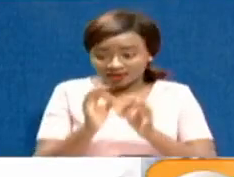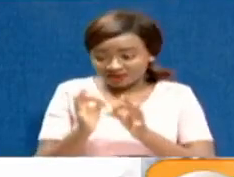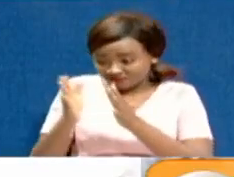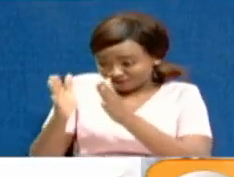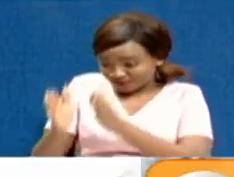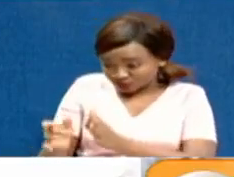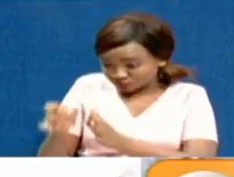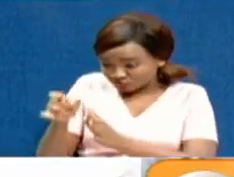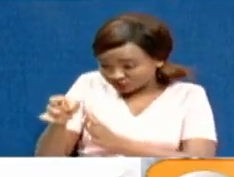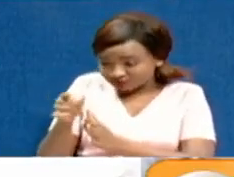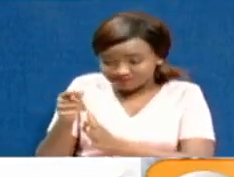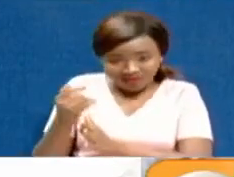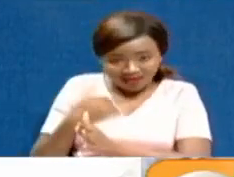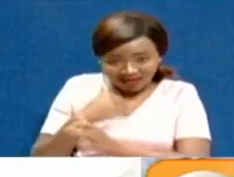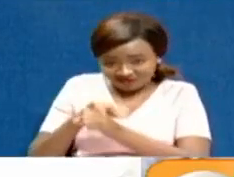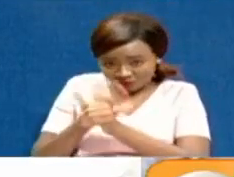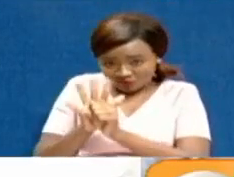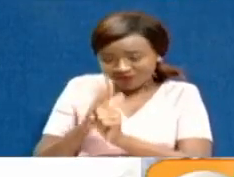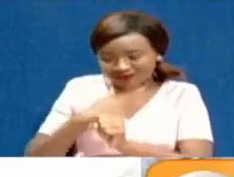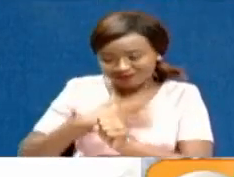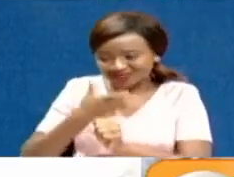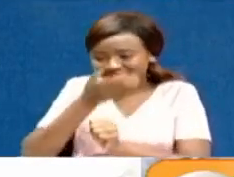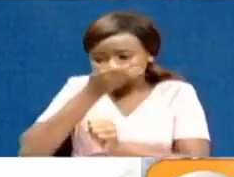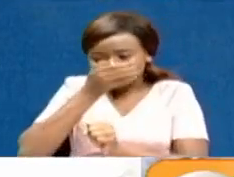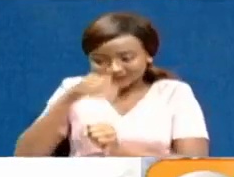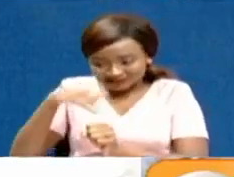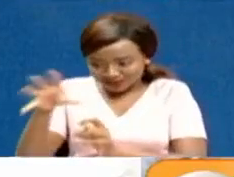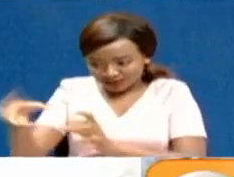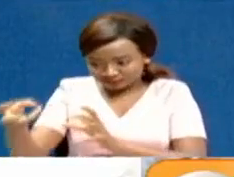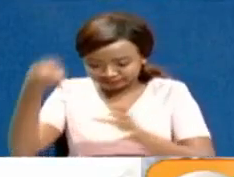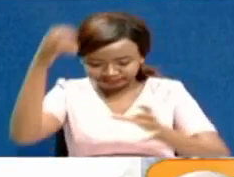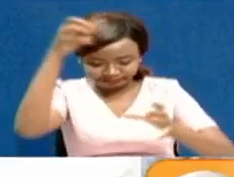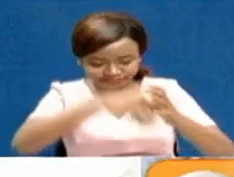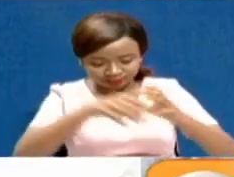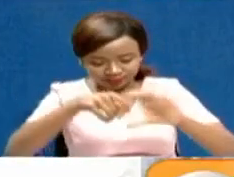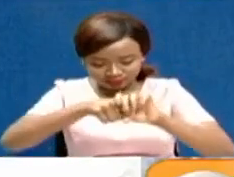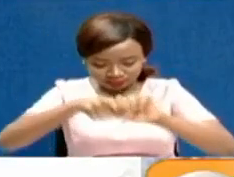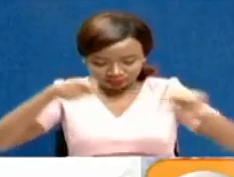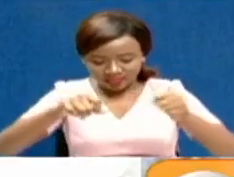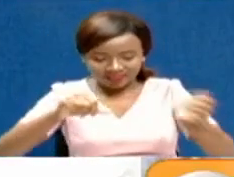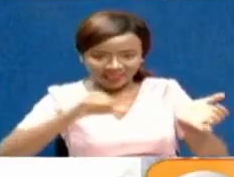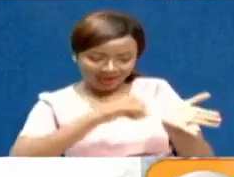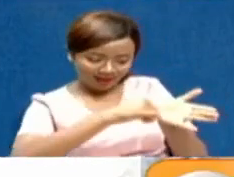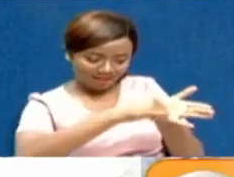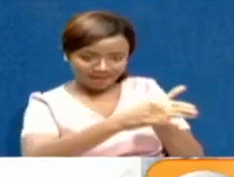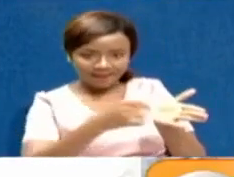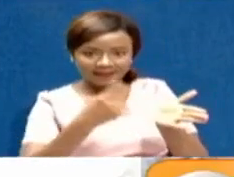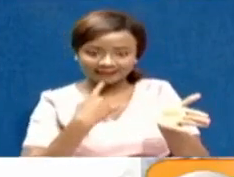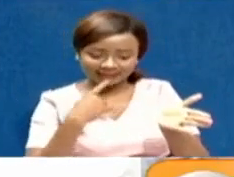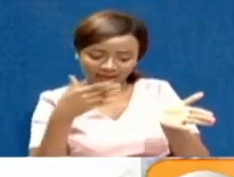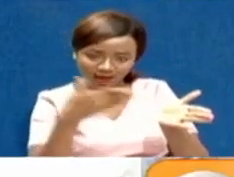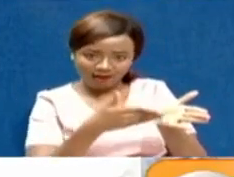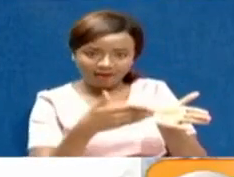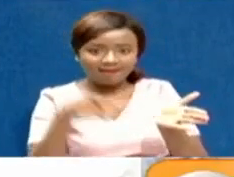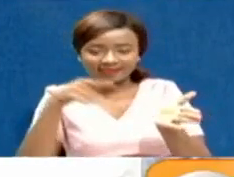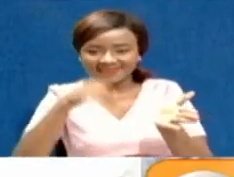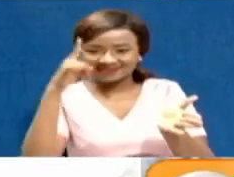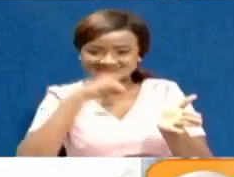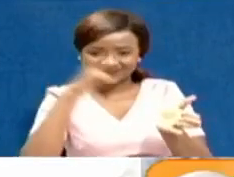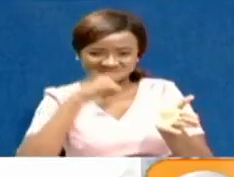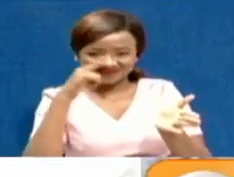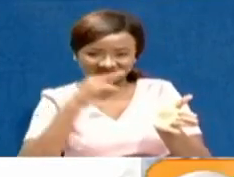be separated and stored in a leak-proof bag. The bag to be clearly labeled, infectious waste is to be provided by a public health